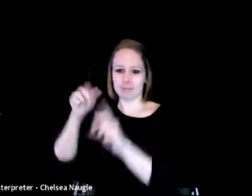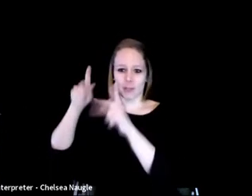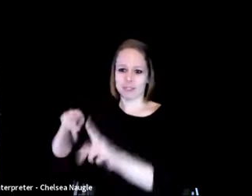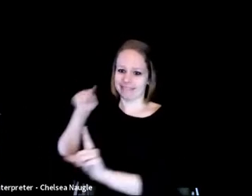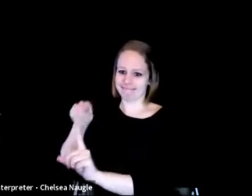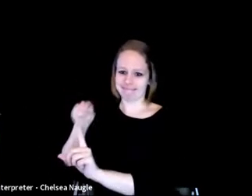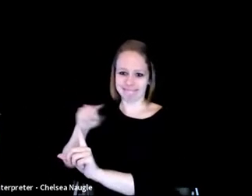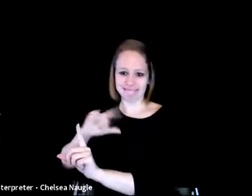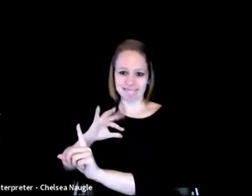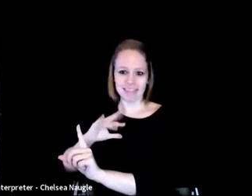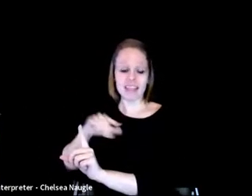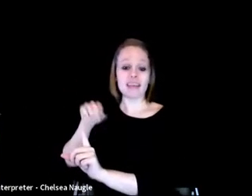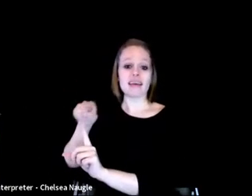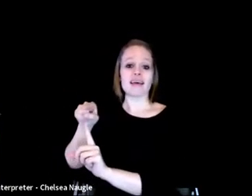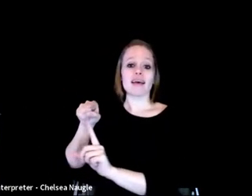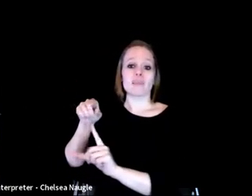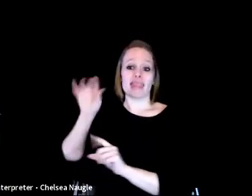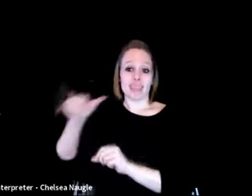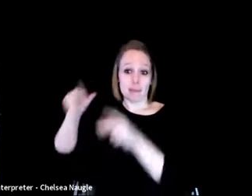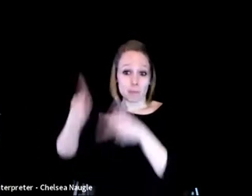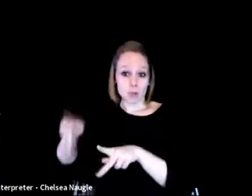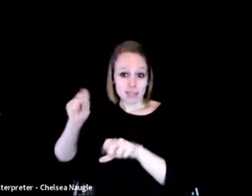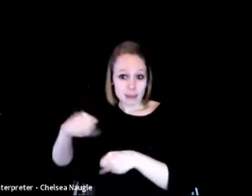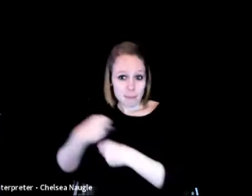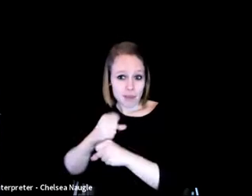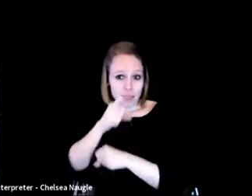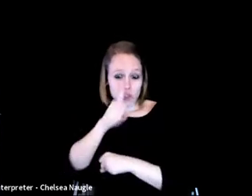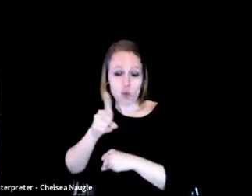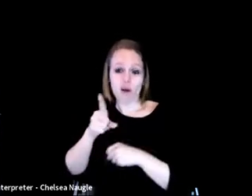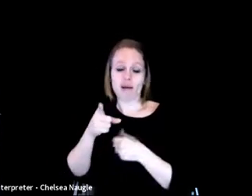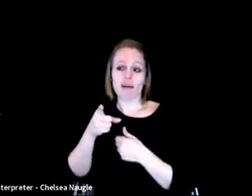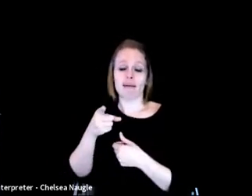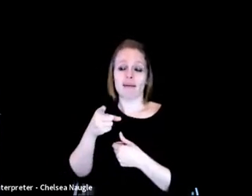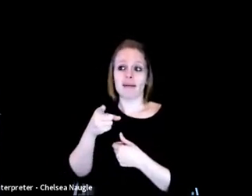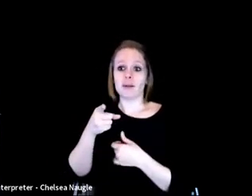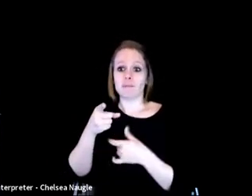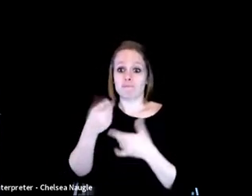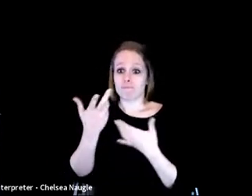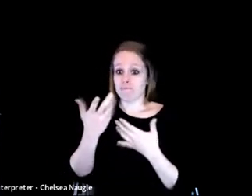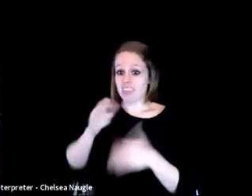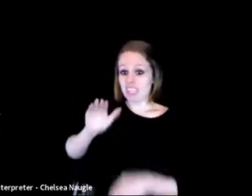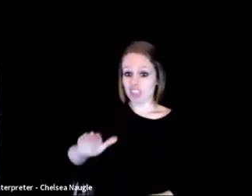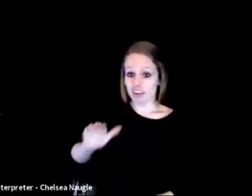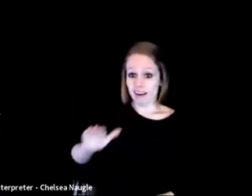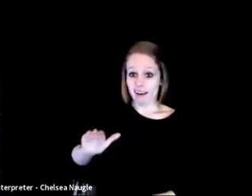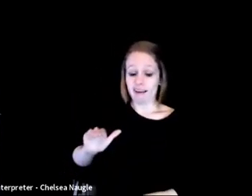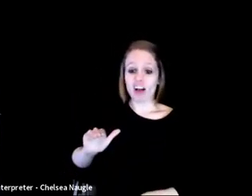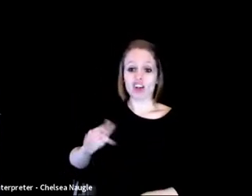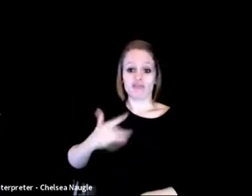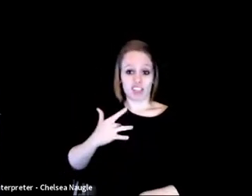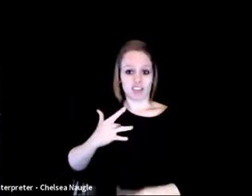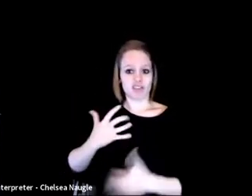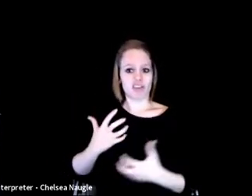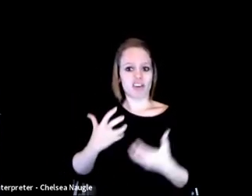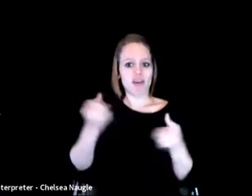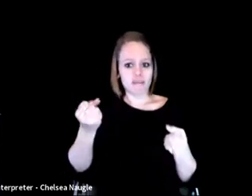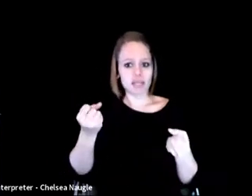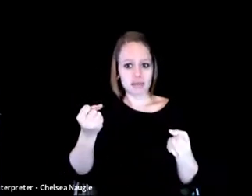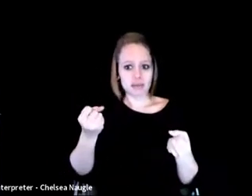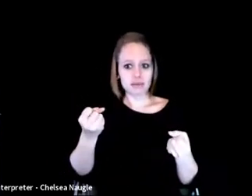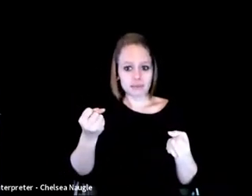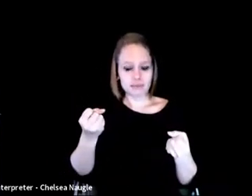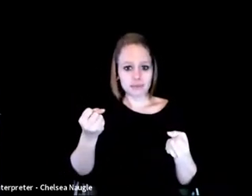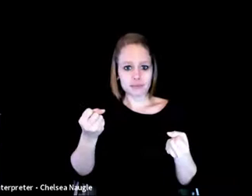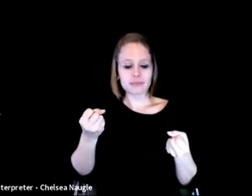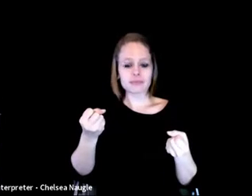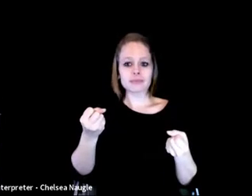They can make sure that the child's feeling, you know, that the whole situation is set up for the child to be feeling really confident.